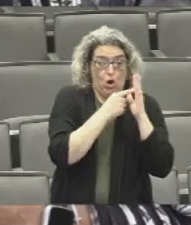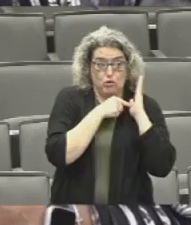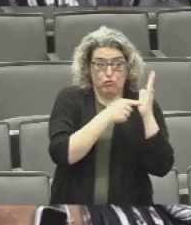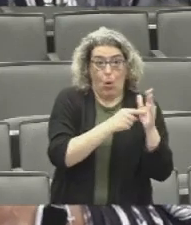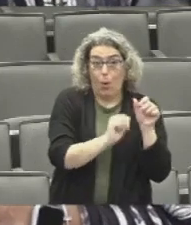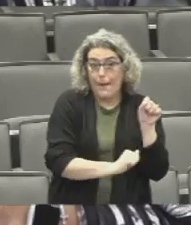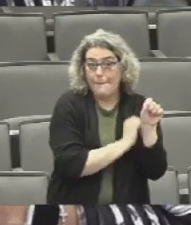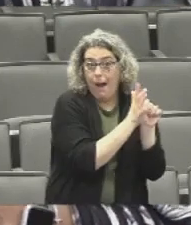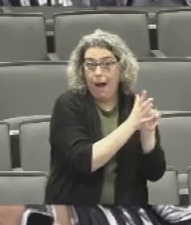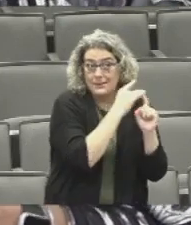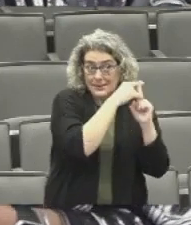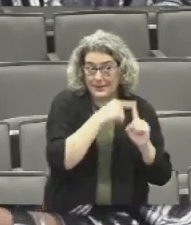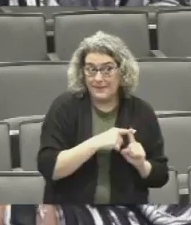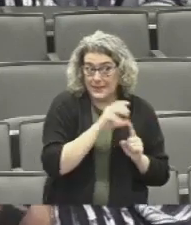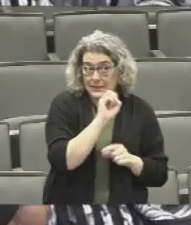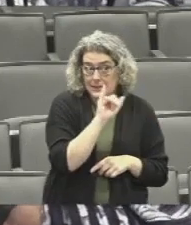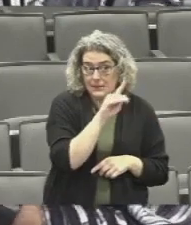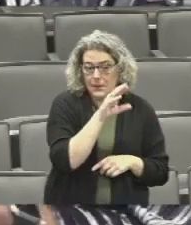them,